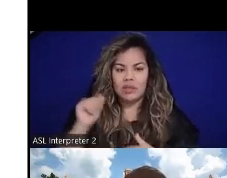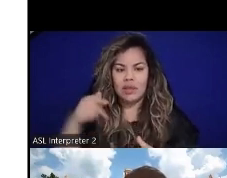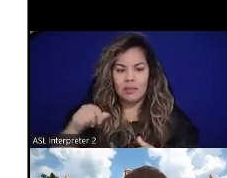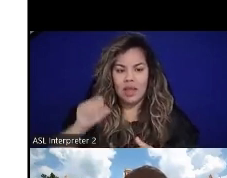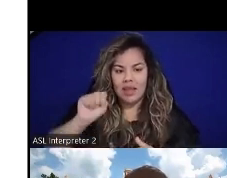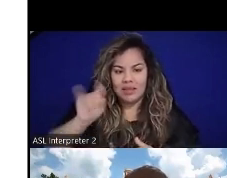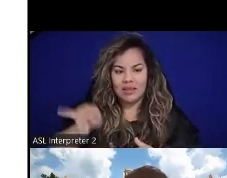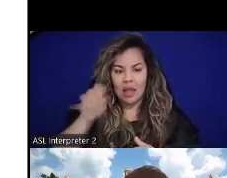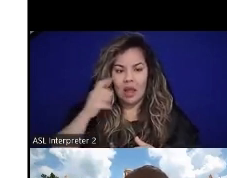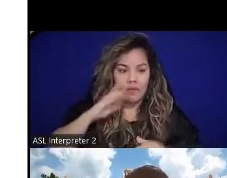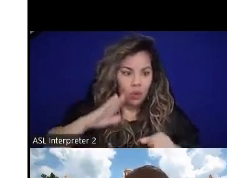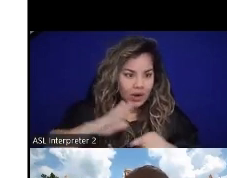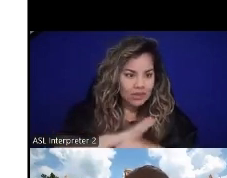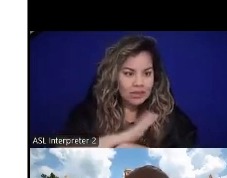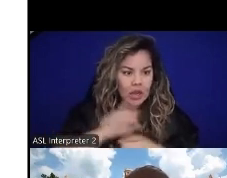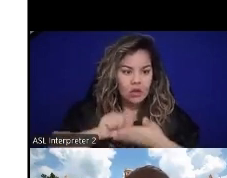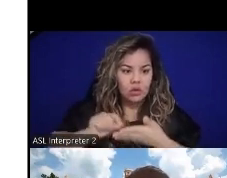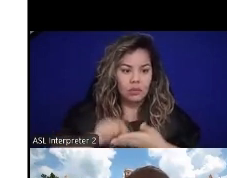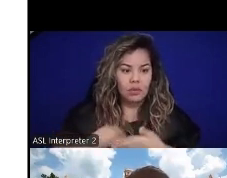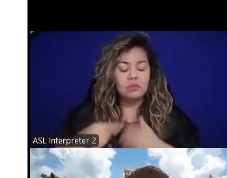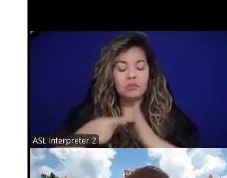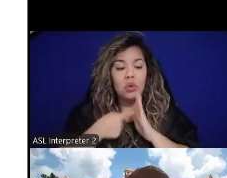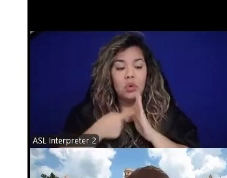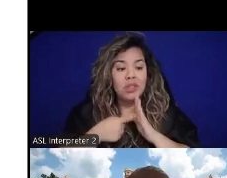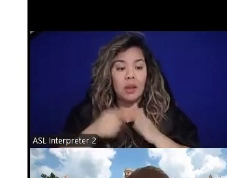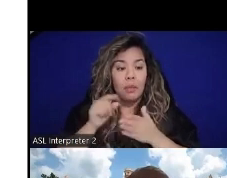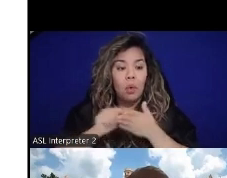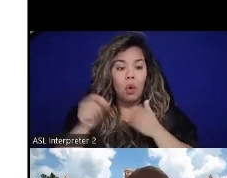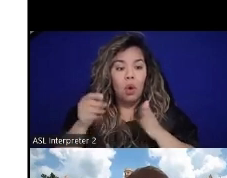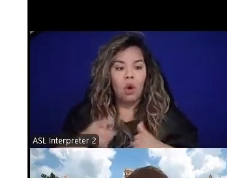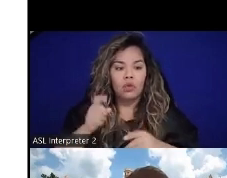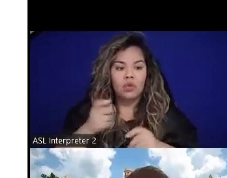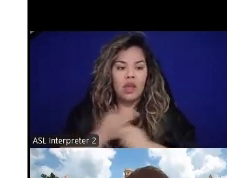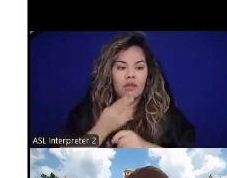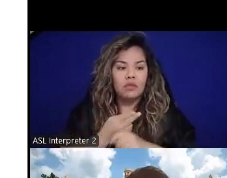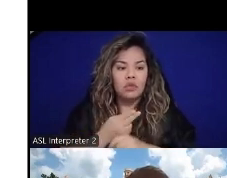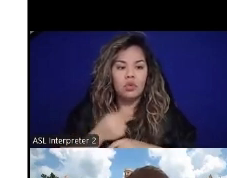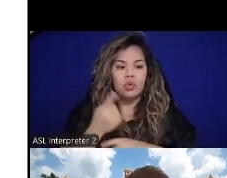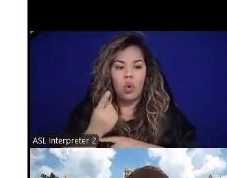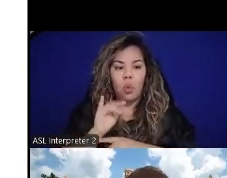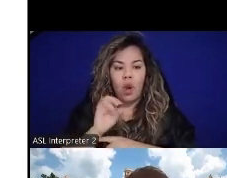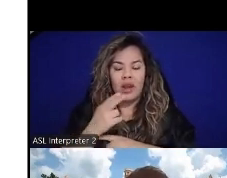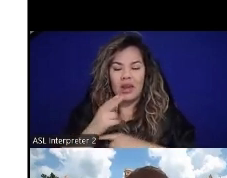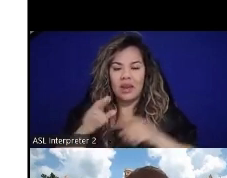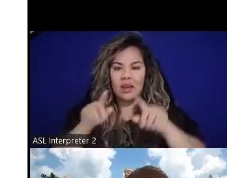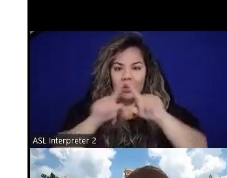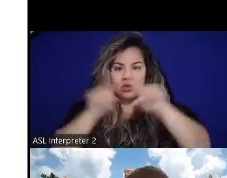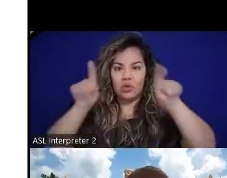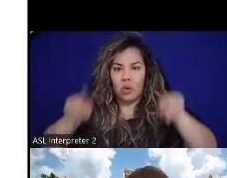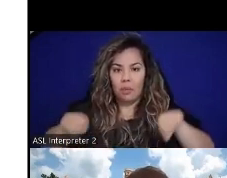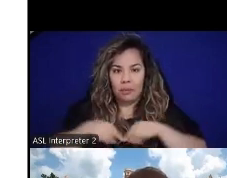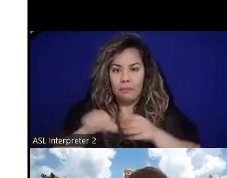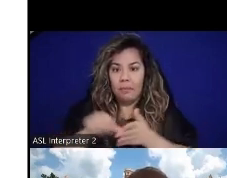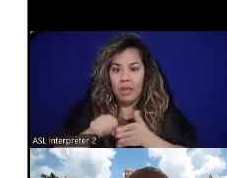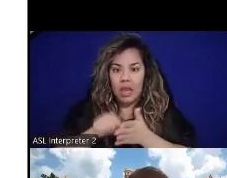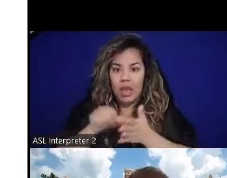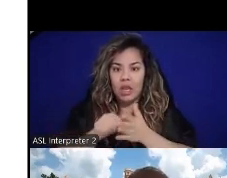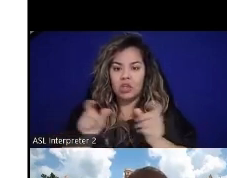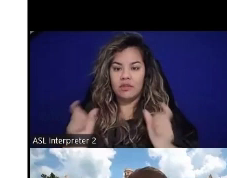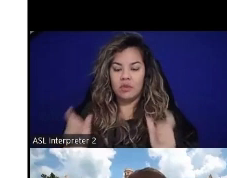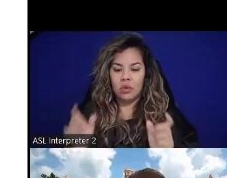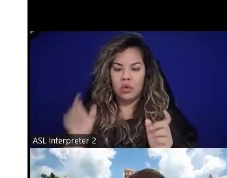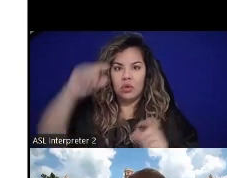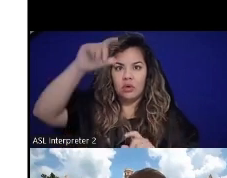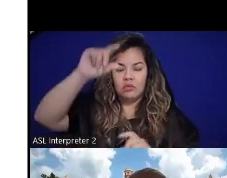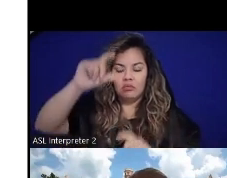manuscript. For example, authors need to use 1-inch margins on all sides of a page, double space between the lines, and